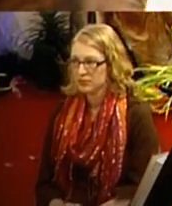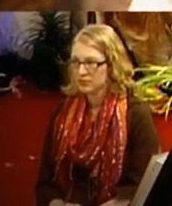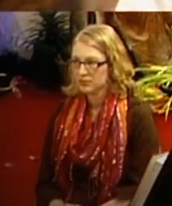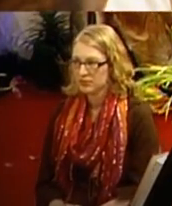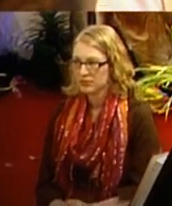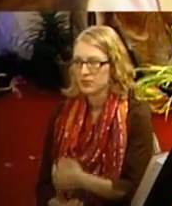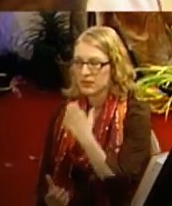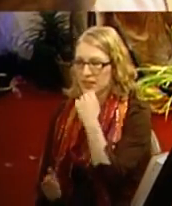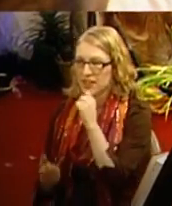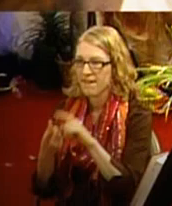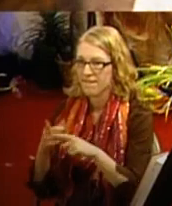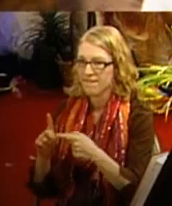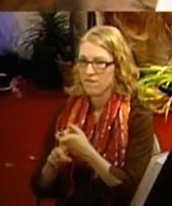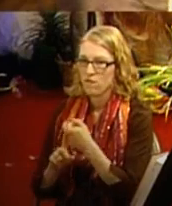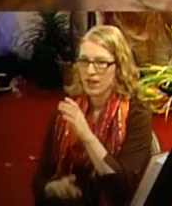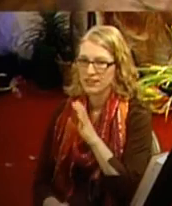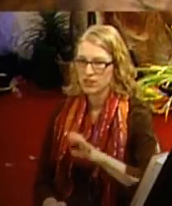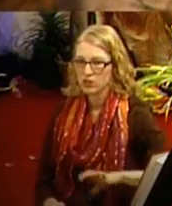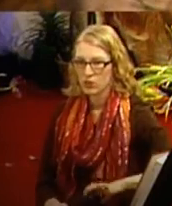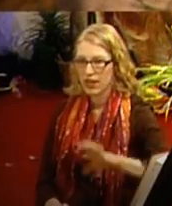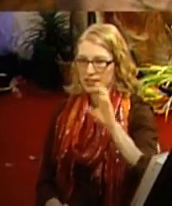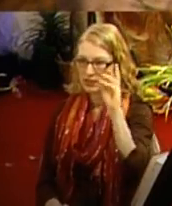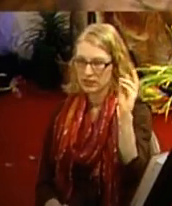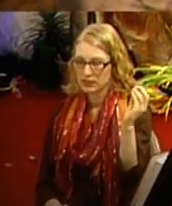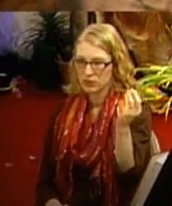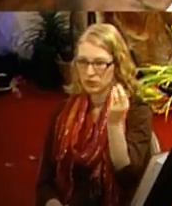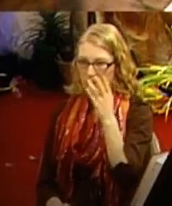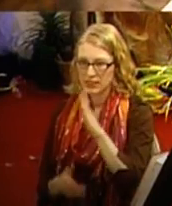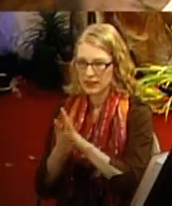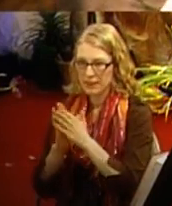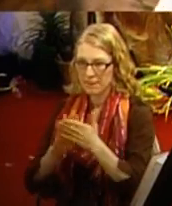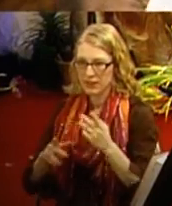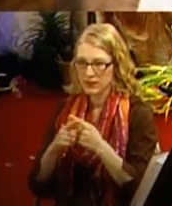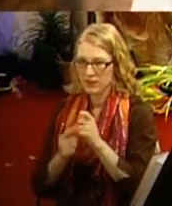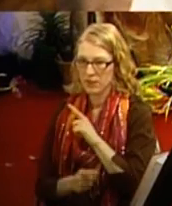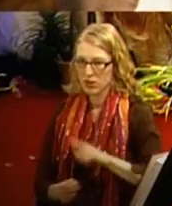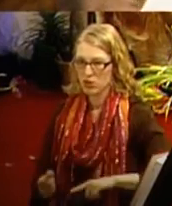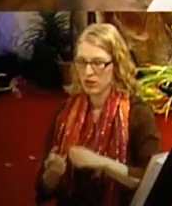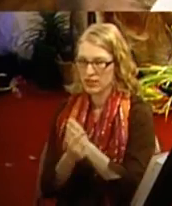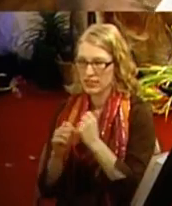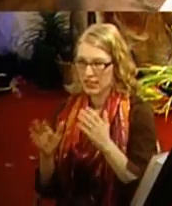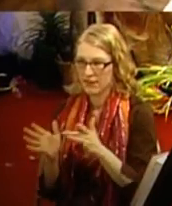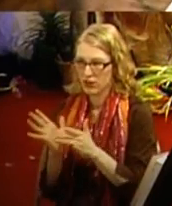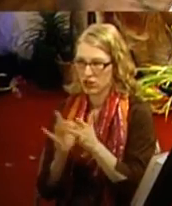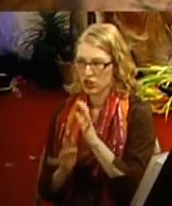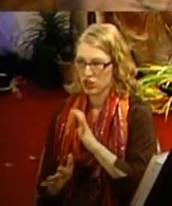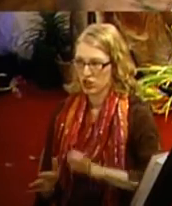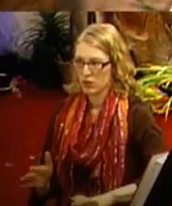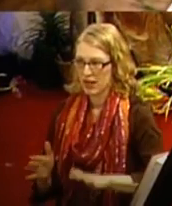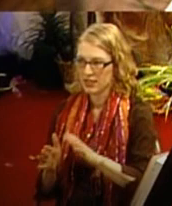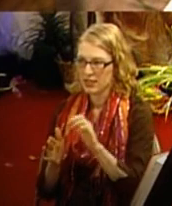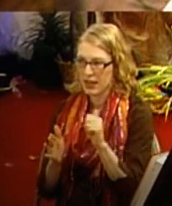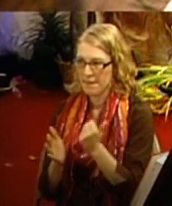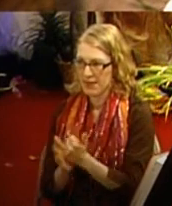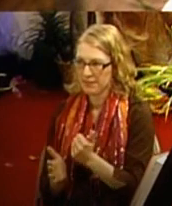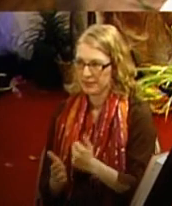Dear friends in Christ, grace to you and peace from God our Father and from our Lord and Savior Jesus Christ. Amen.